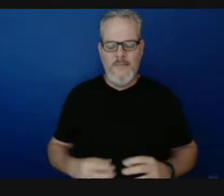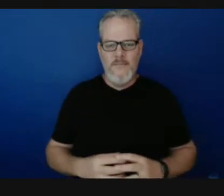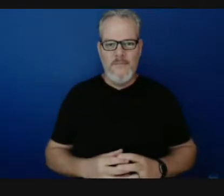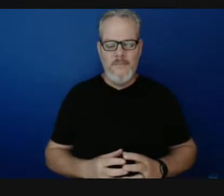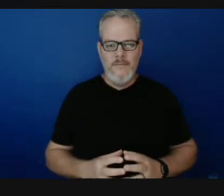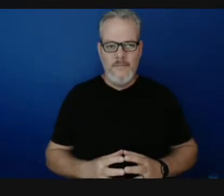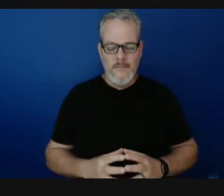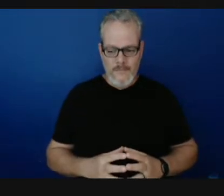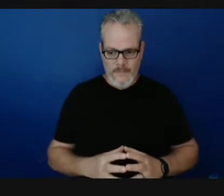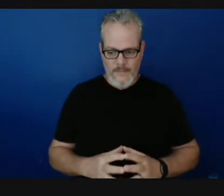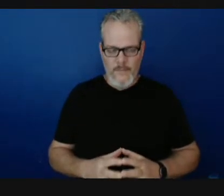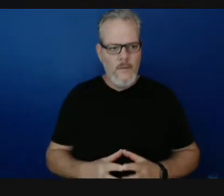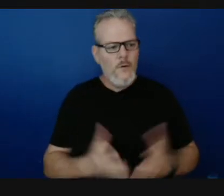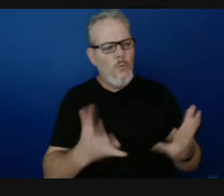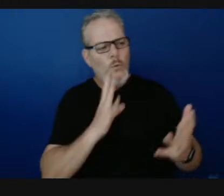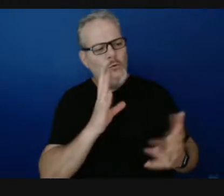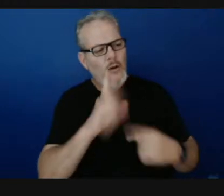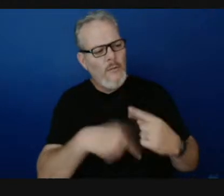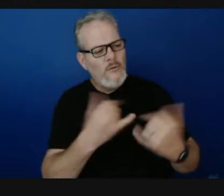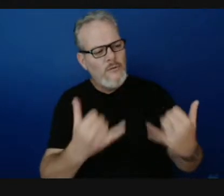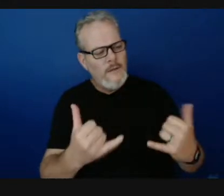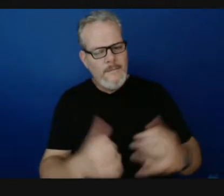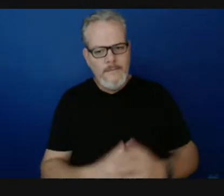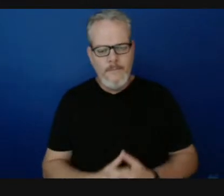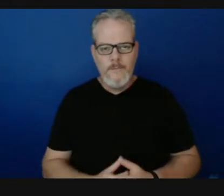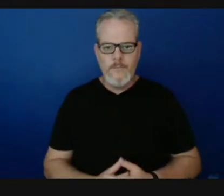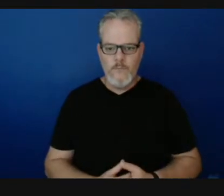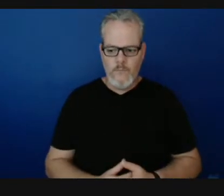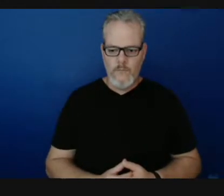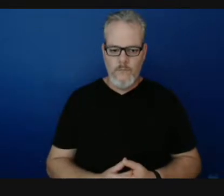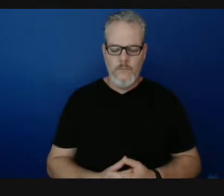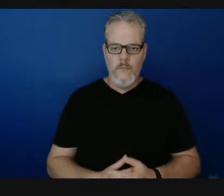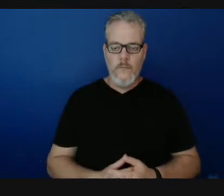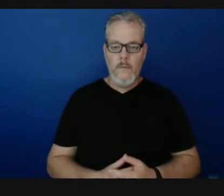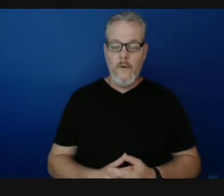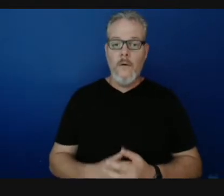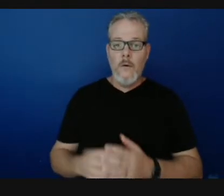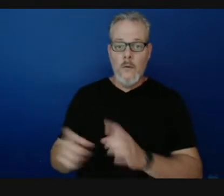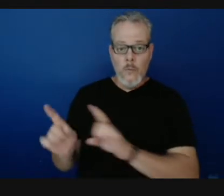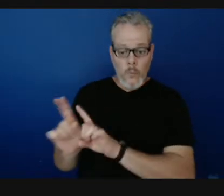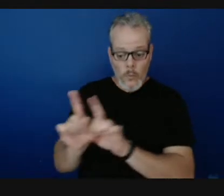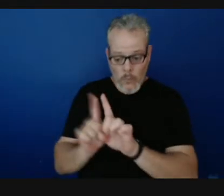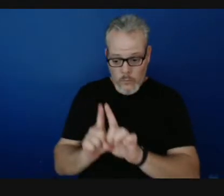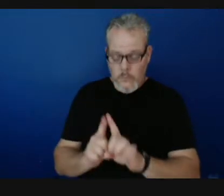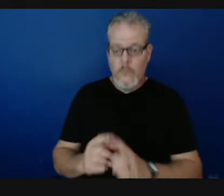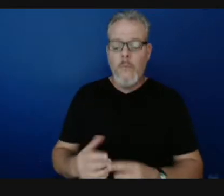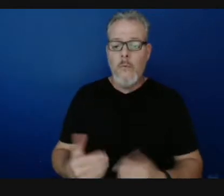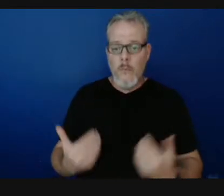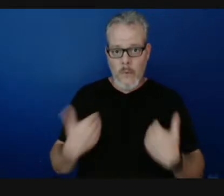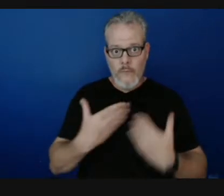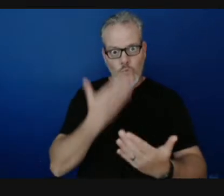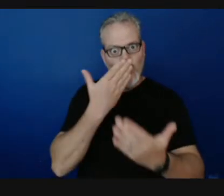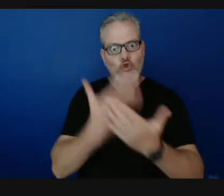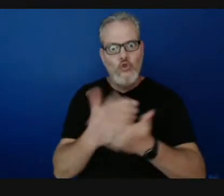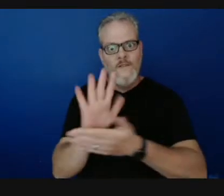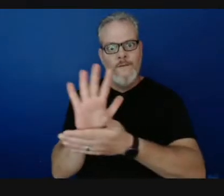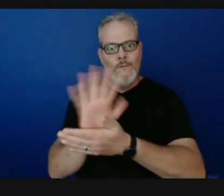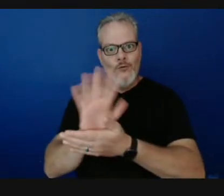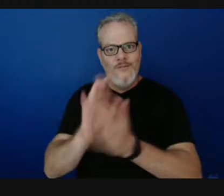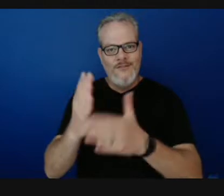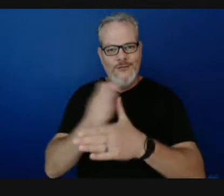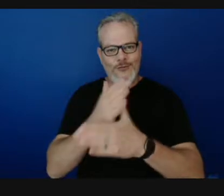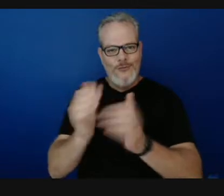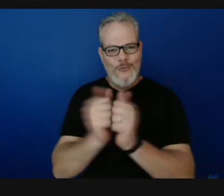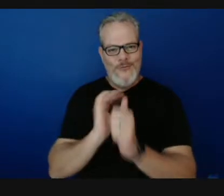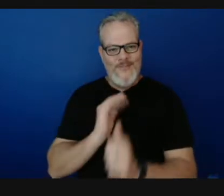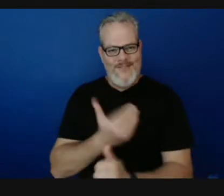to what we're going to talk about today? Yeah, so we had a ton of great footage shared with us on Hawaii Tracker over the